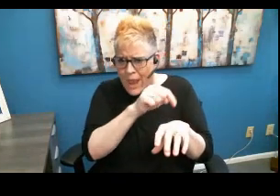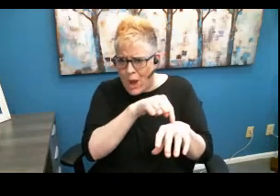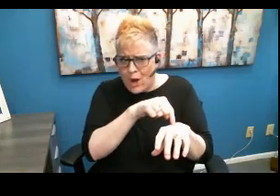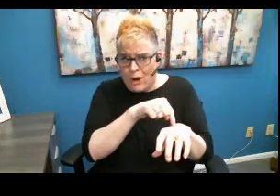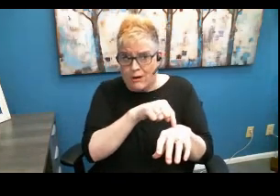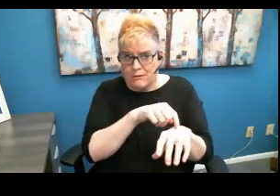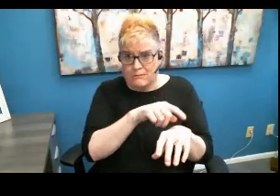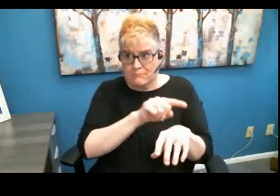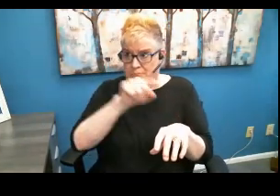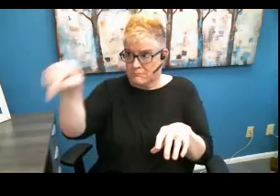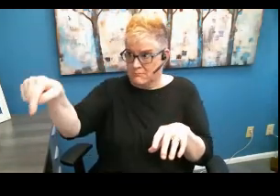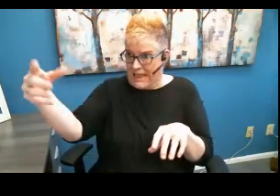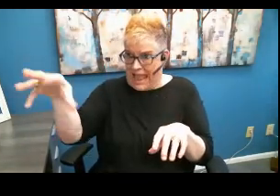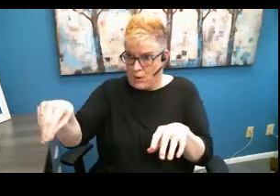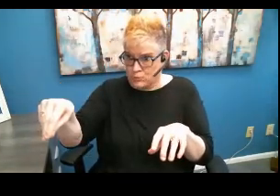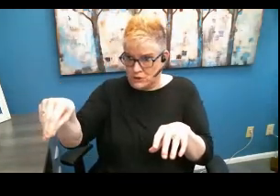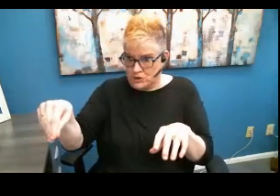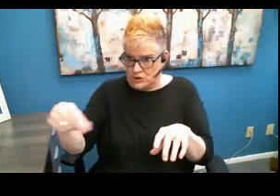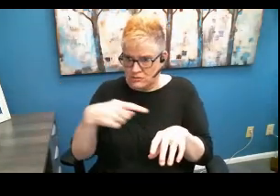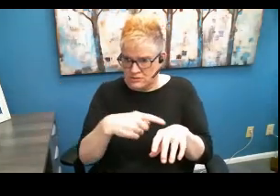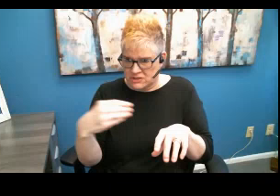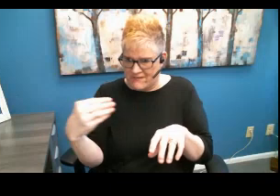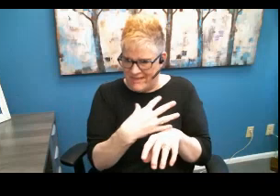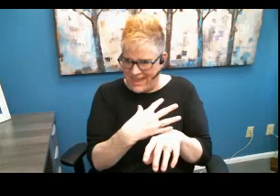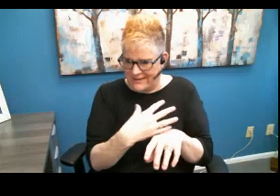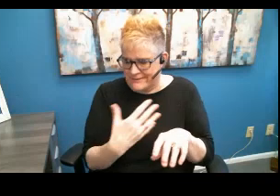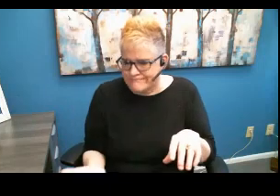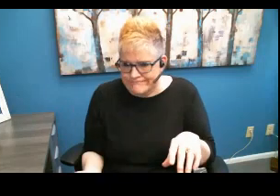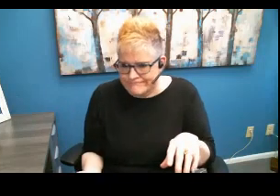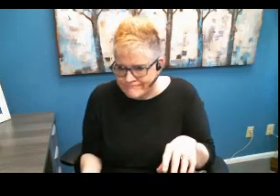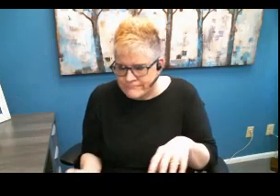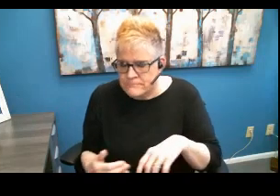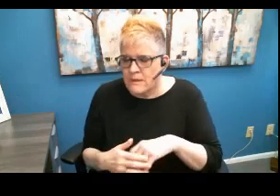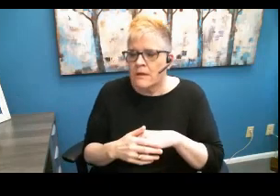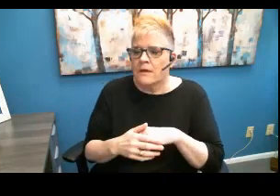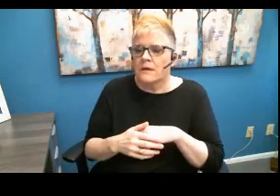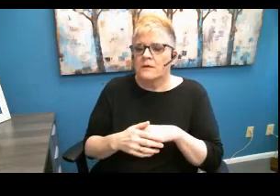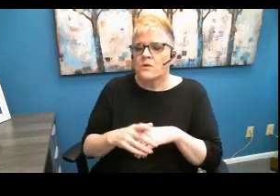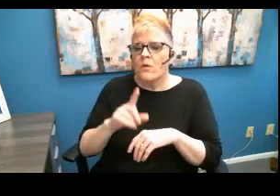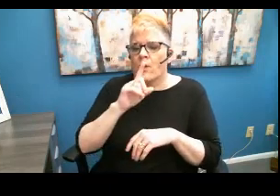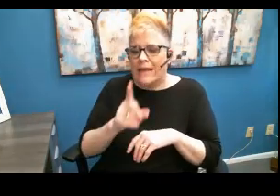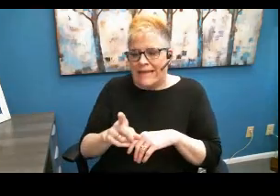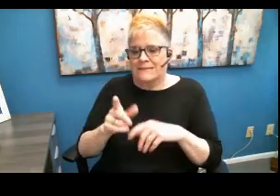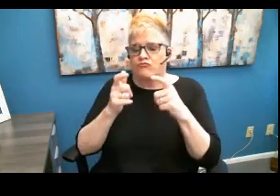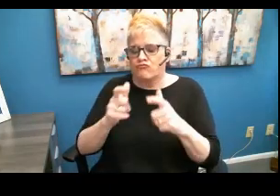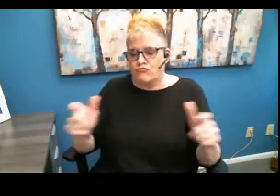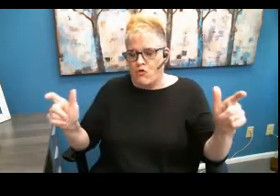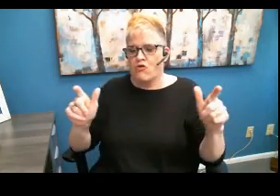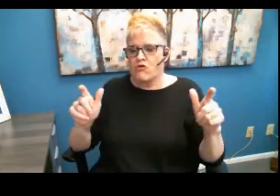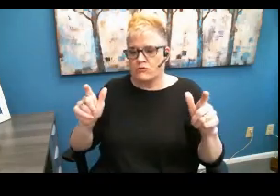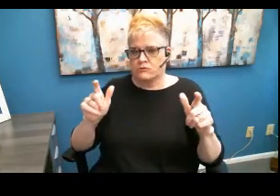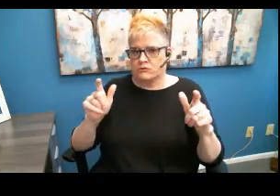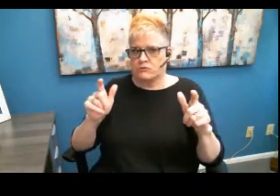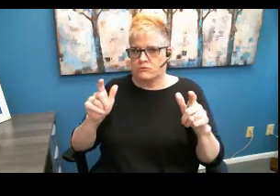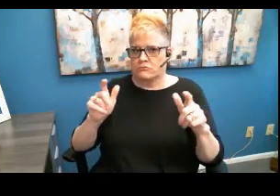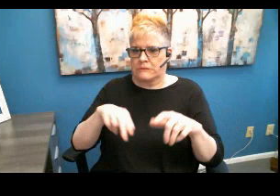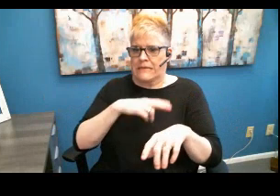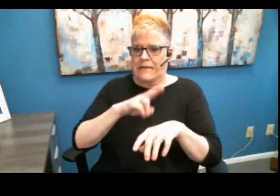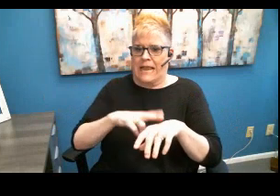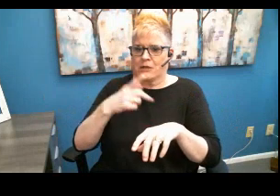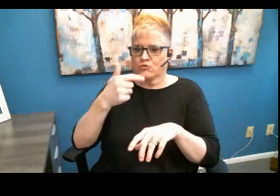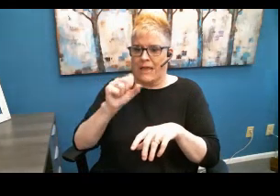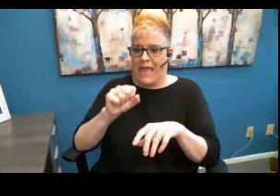is. But certainly we do want people to be aware that there is a large component of natural gas, how it affects the electric